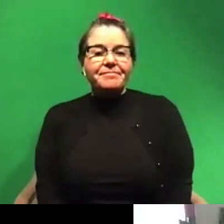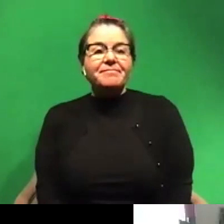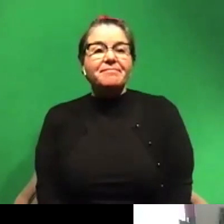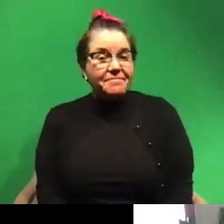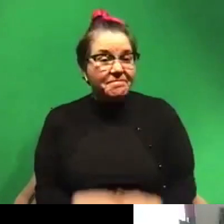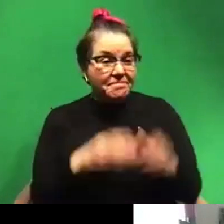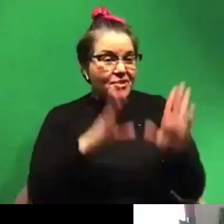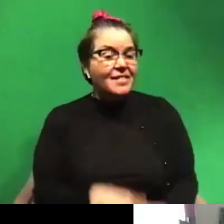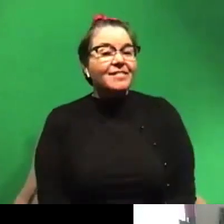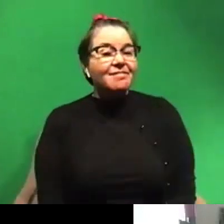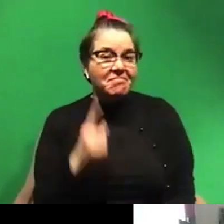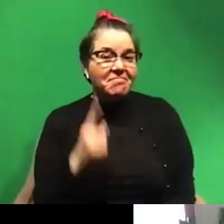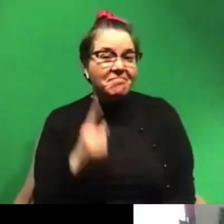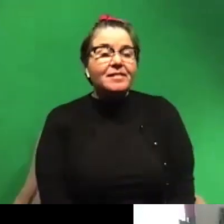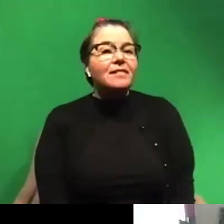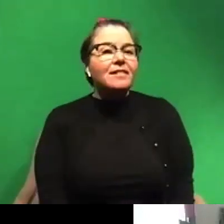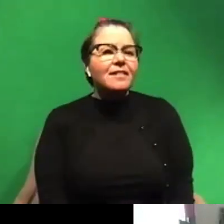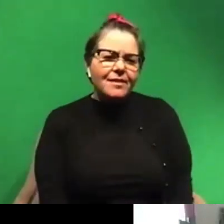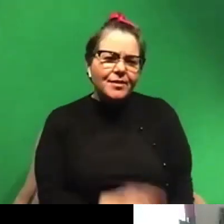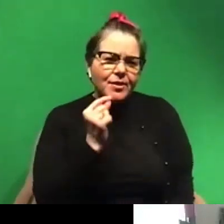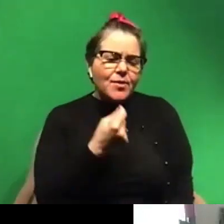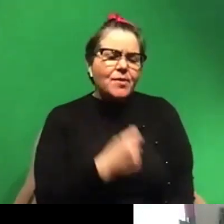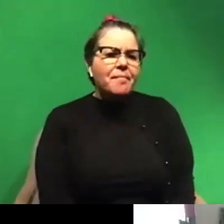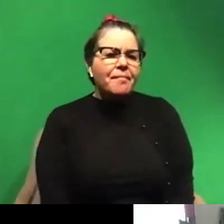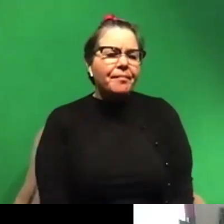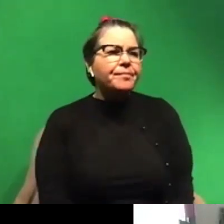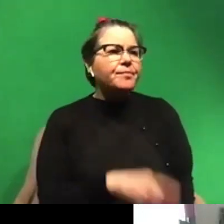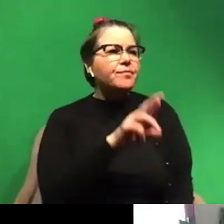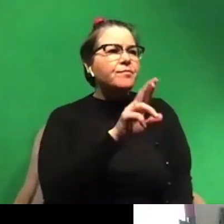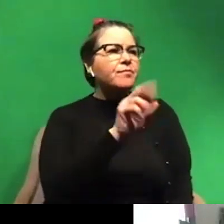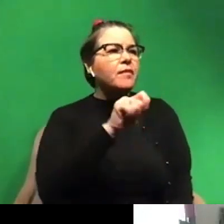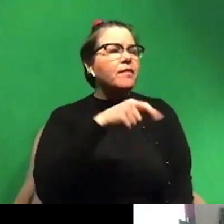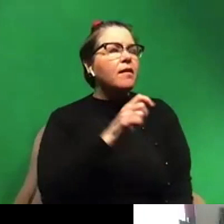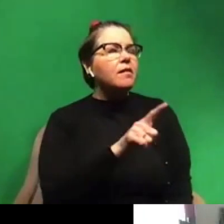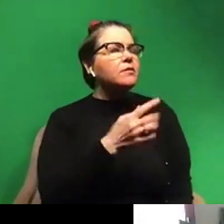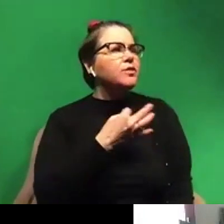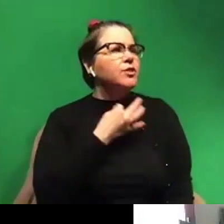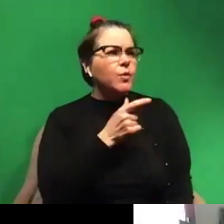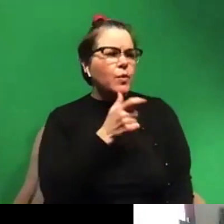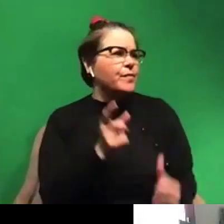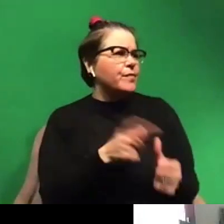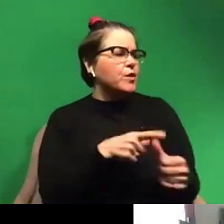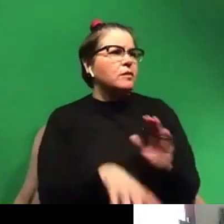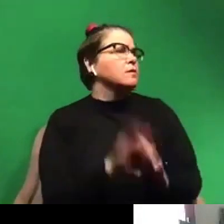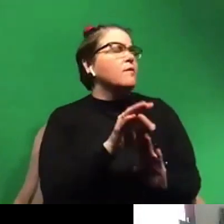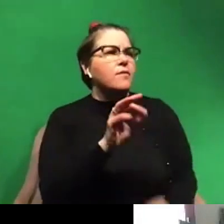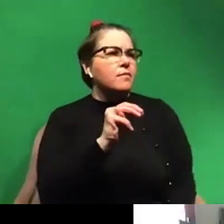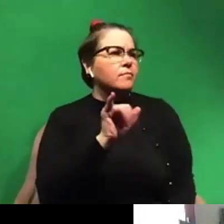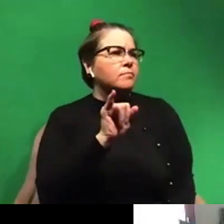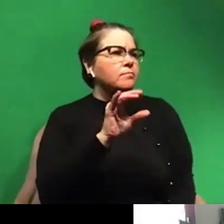Great. Sounds good. That's really cool. So Raphael would like to know, who first discovered microbes?